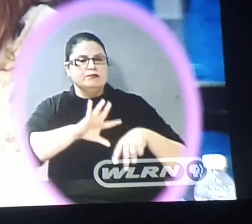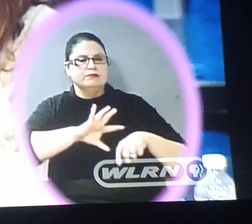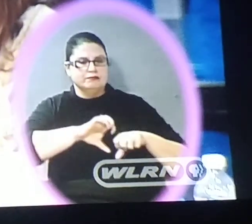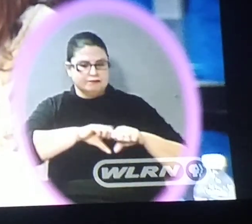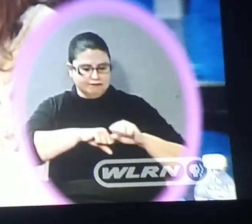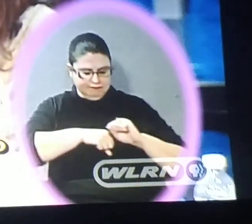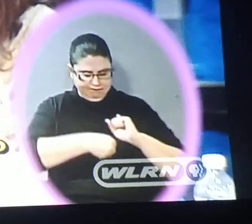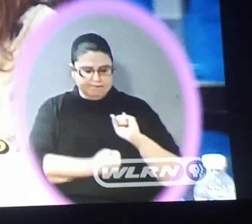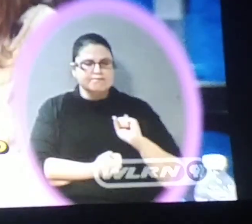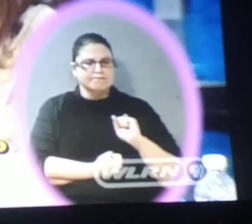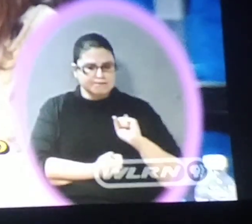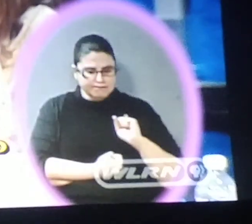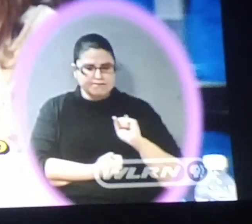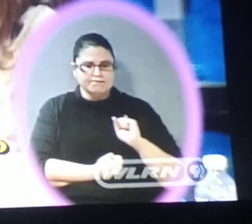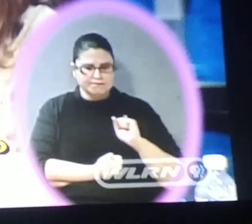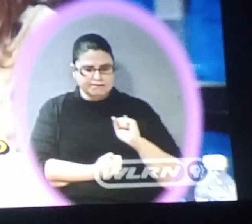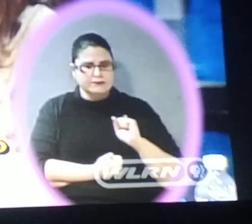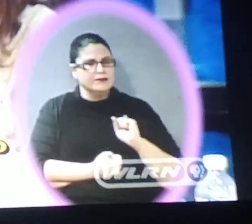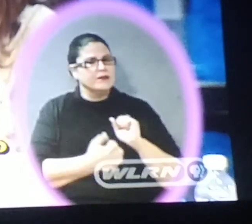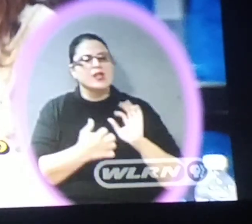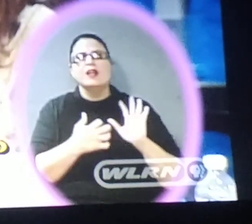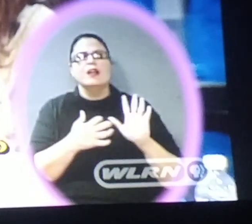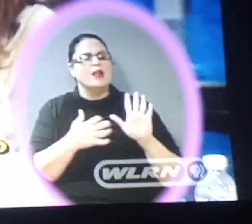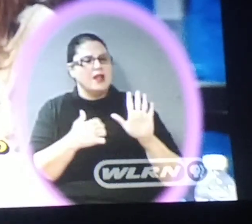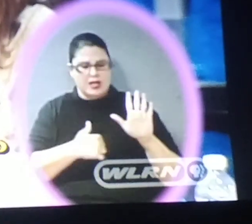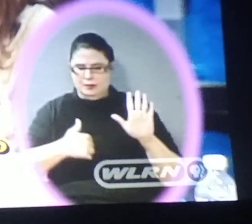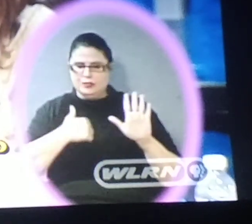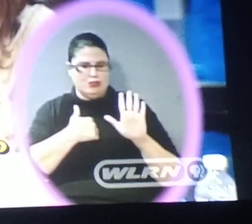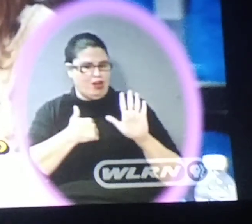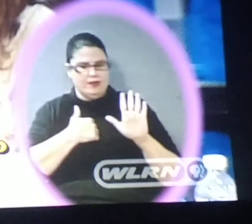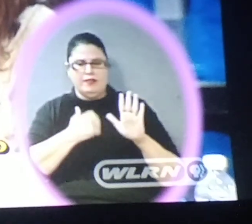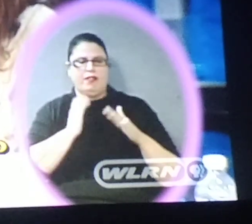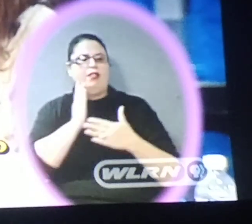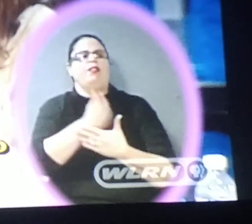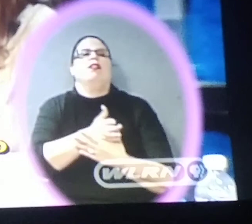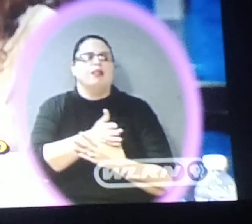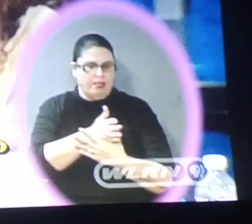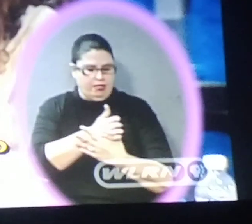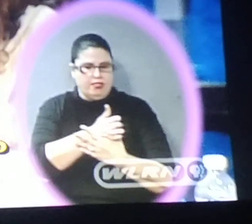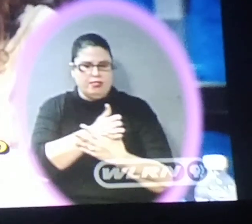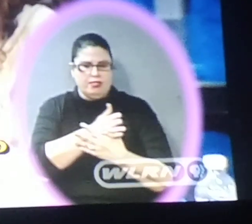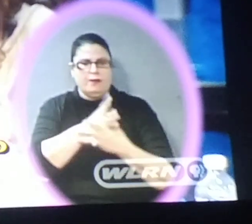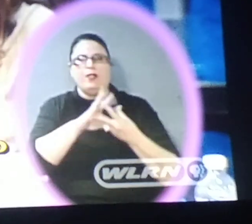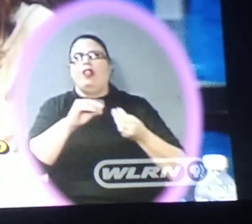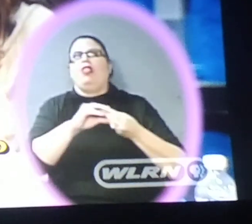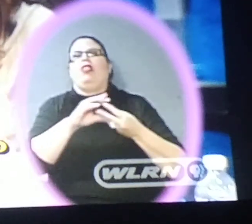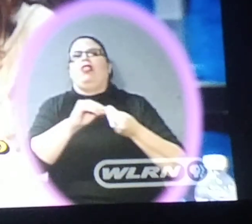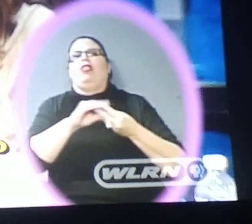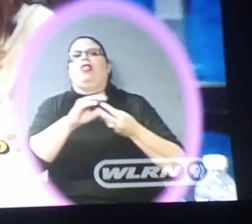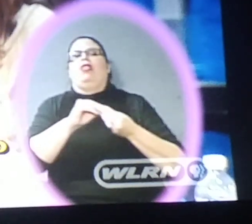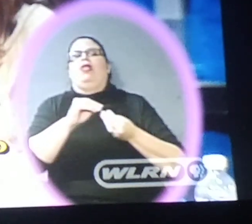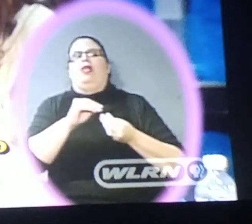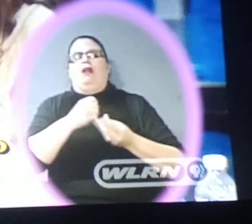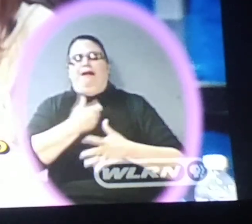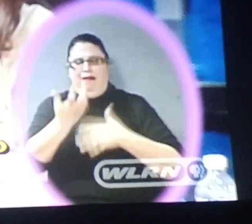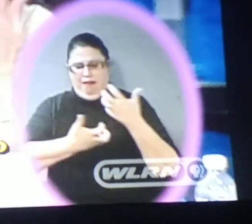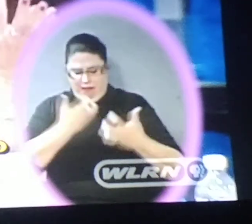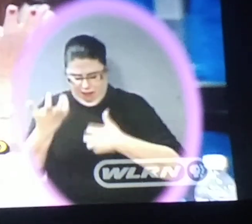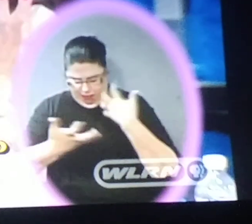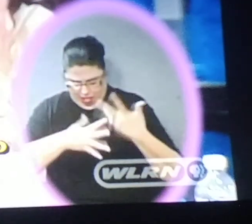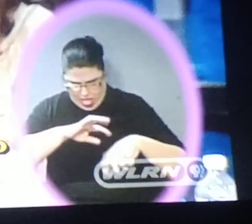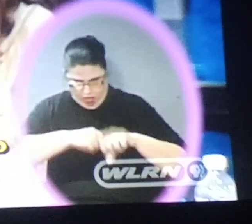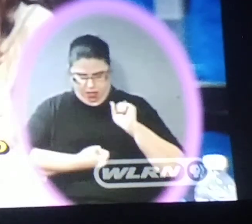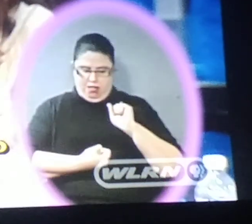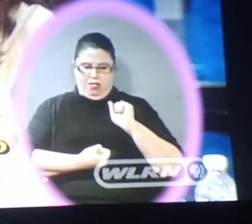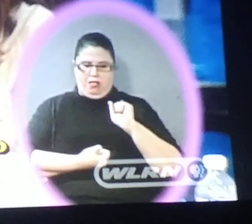Dr. Feldman was saying, and I also apologize. I'm so sorry that you got interrupted while you were pouring your heart out to us. As a parent, I